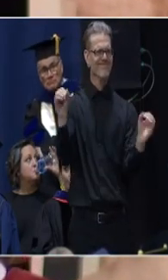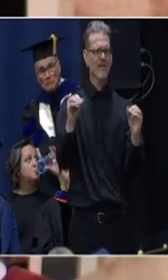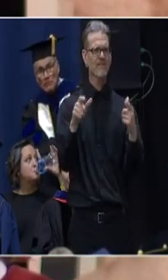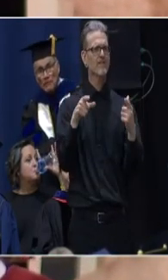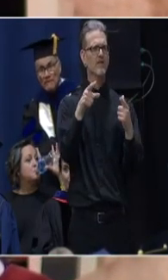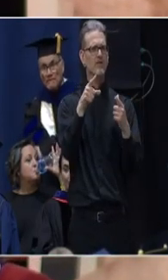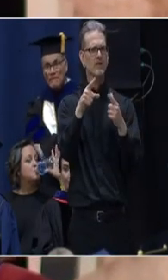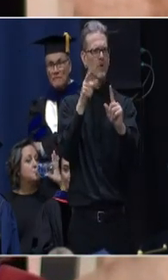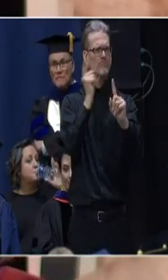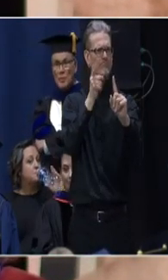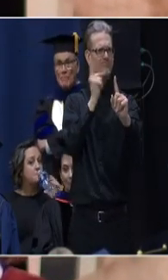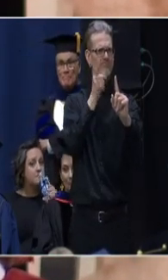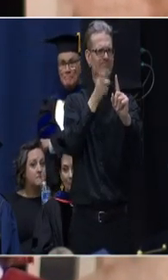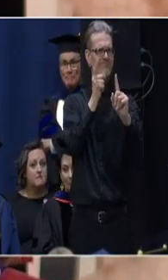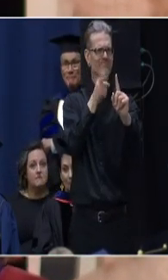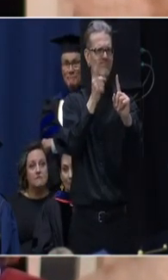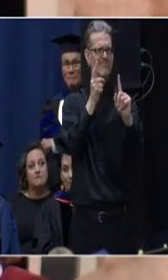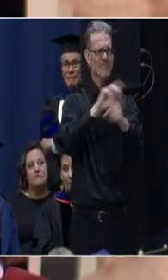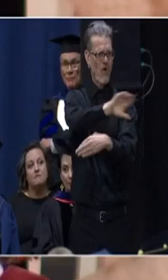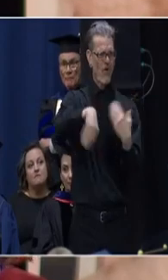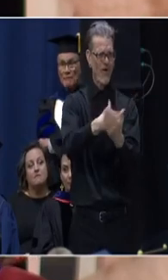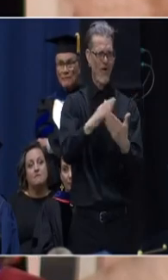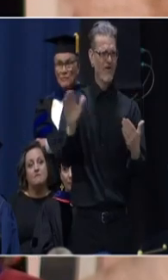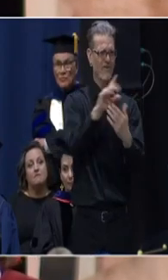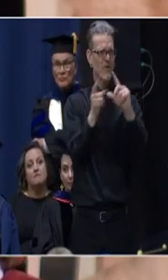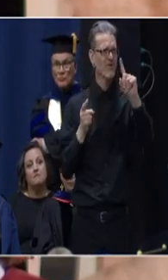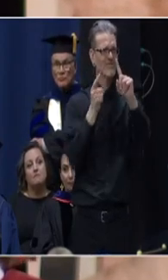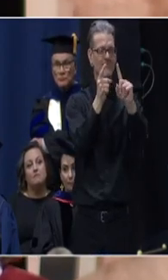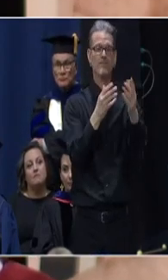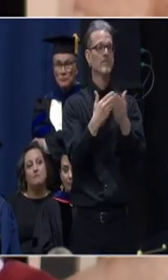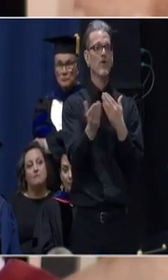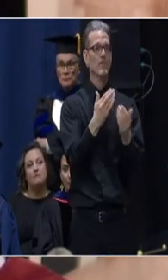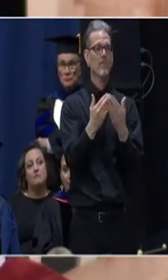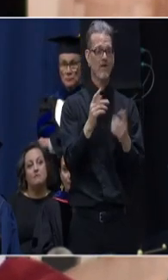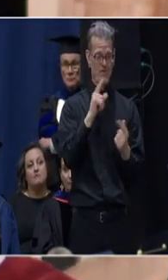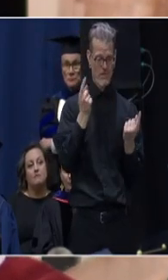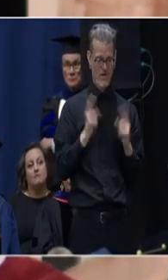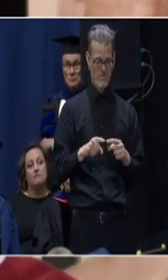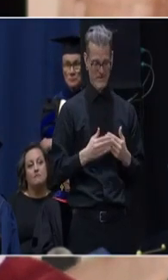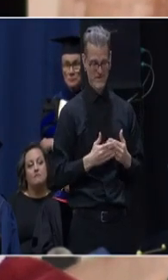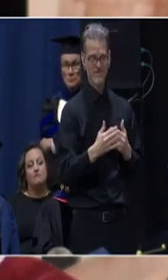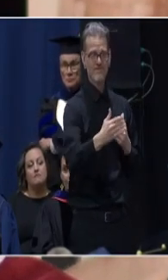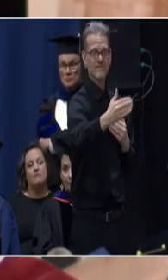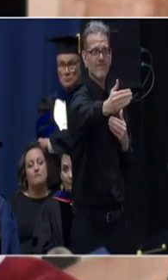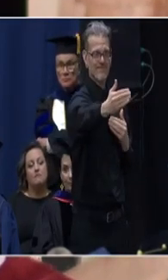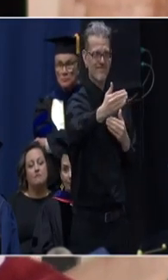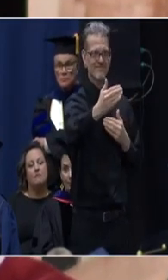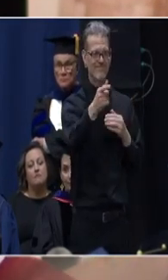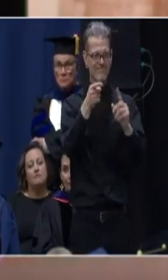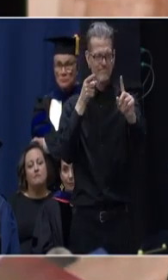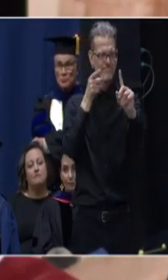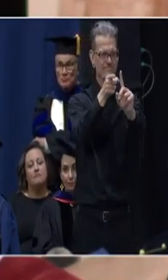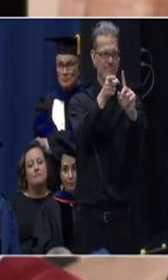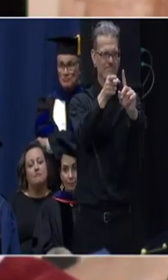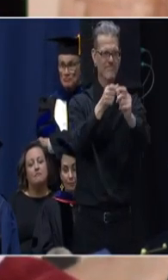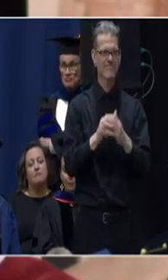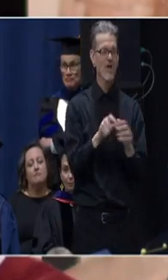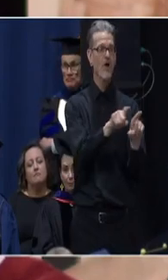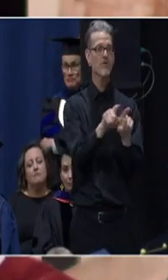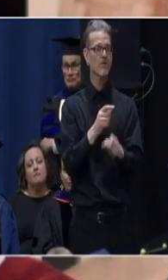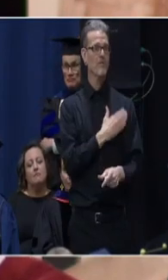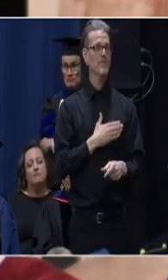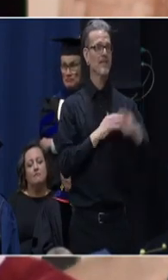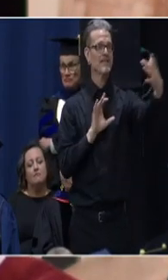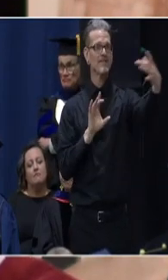your pursuits, no matter the direction you take from here. I also encourage you to remain connected to your alma